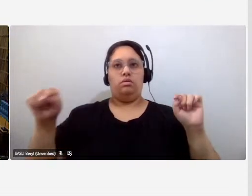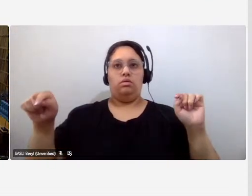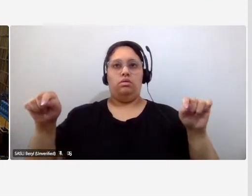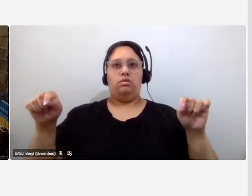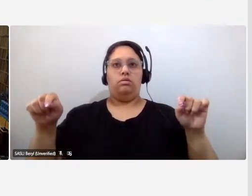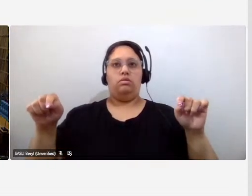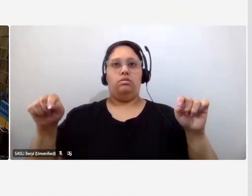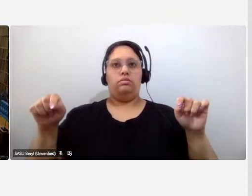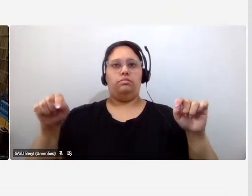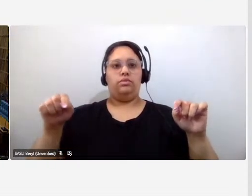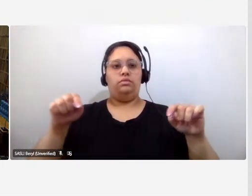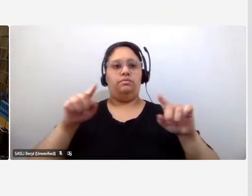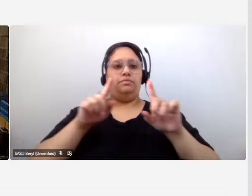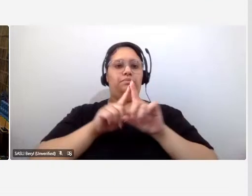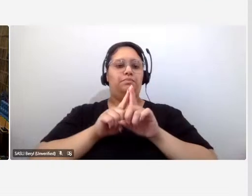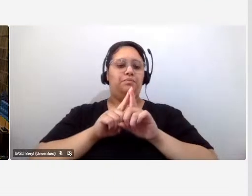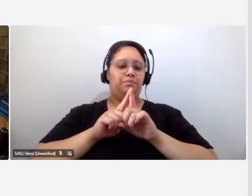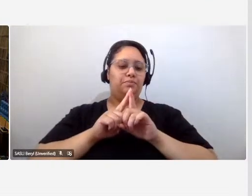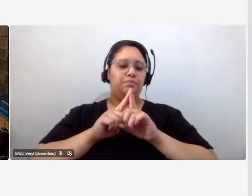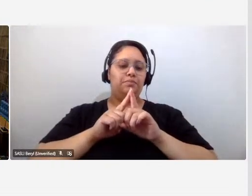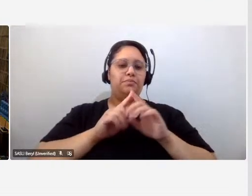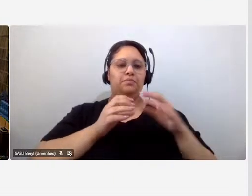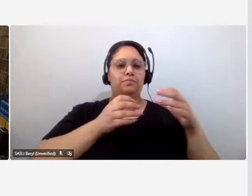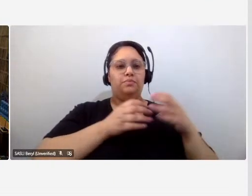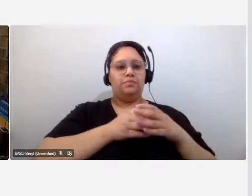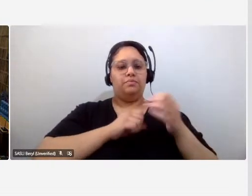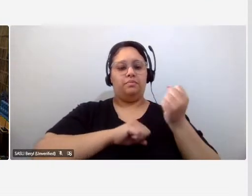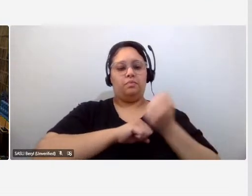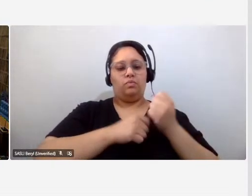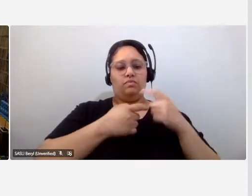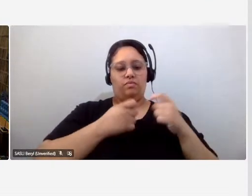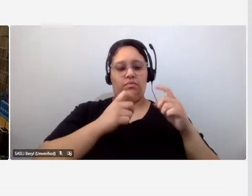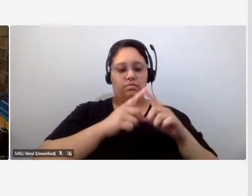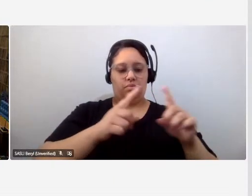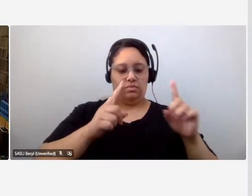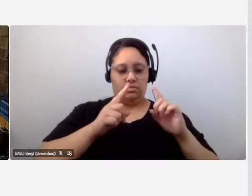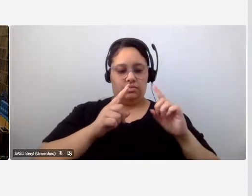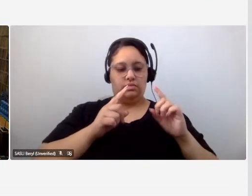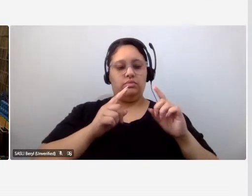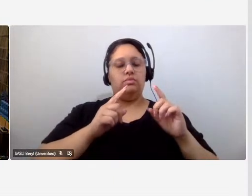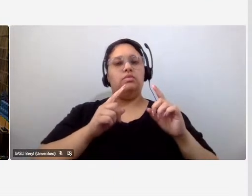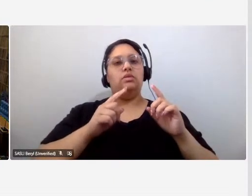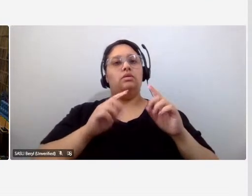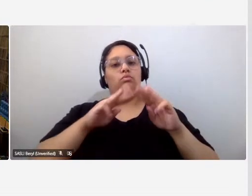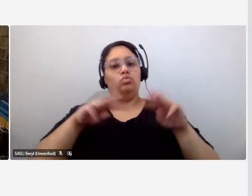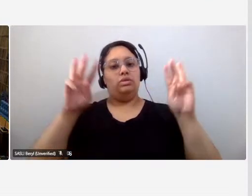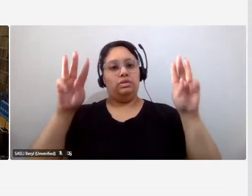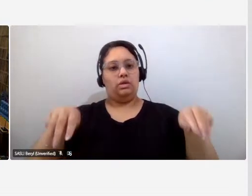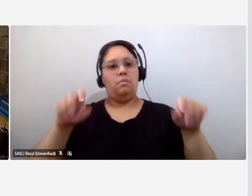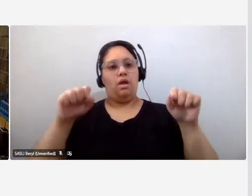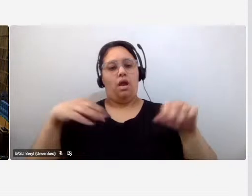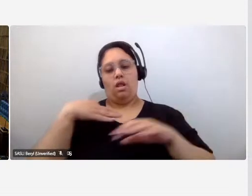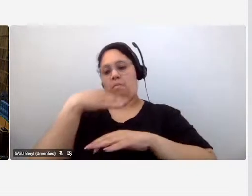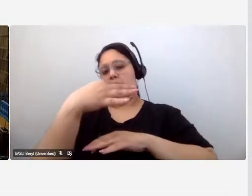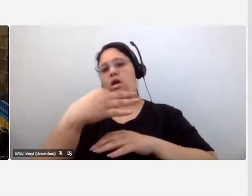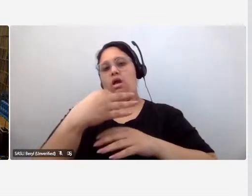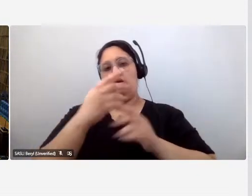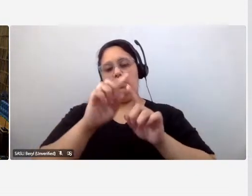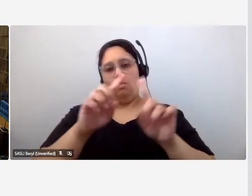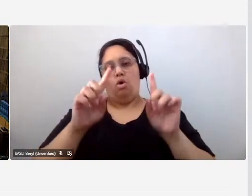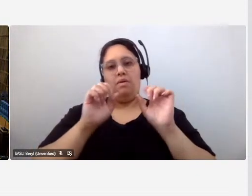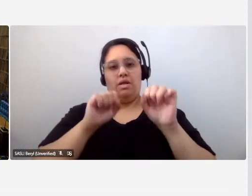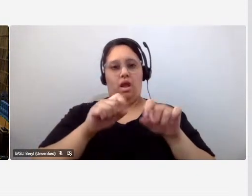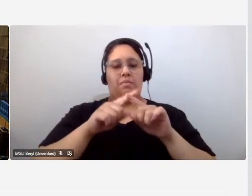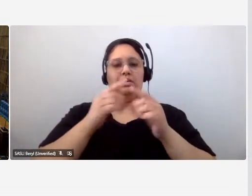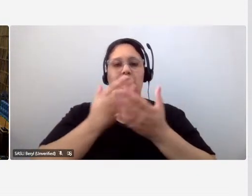been gazetted in order to receive support from the department. Other museums can also apply to the department, but